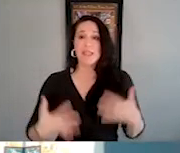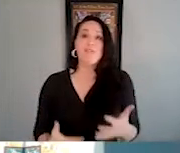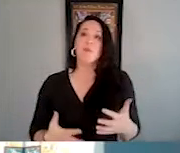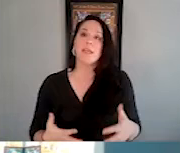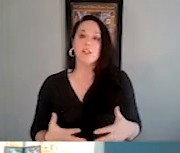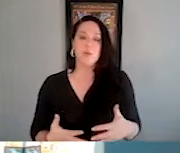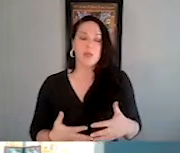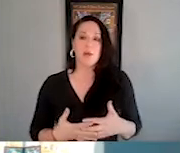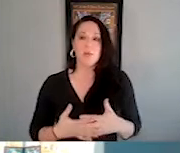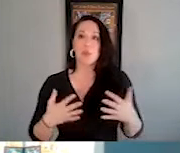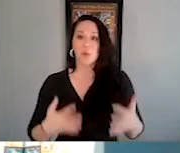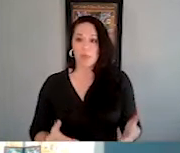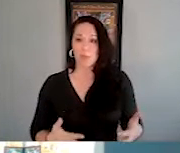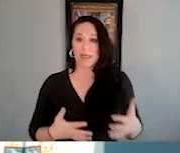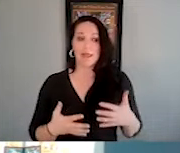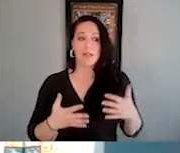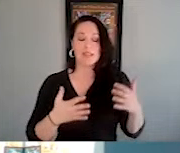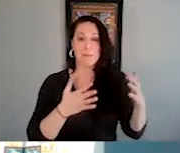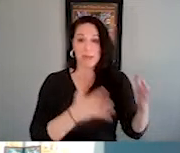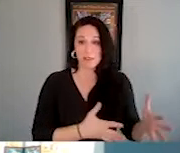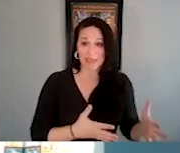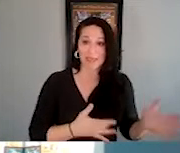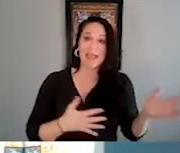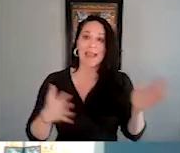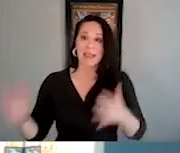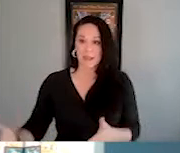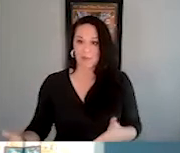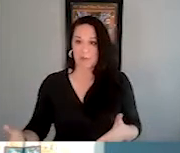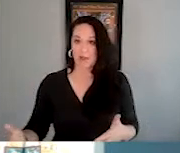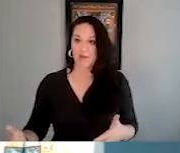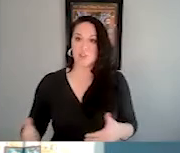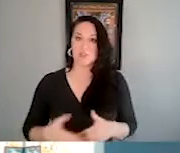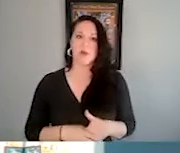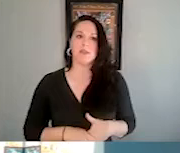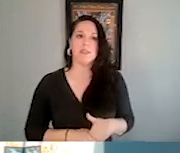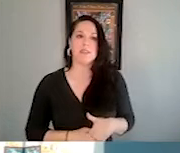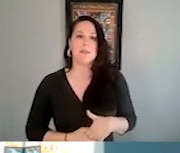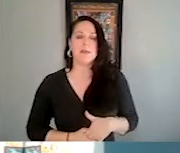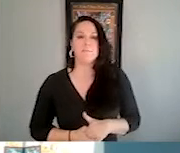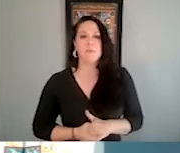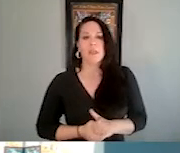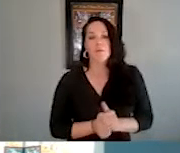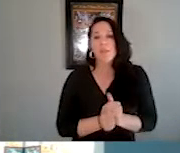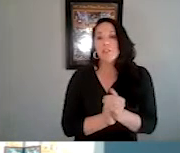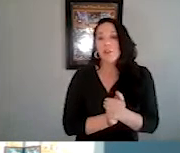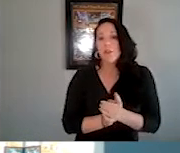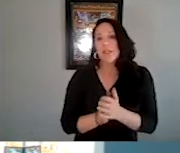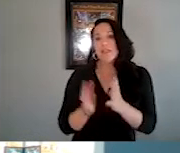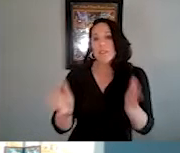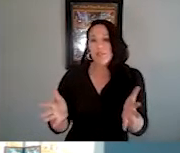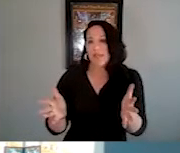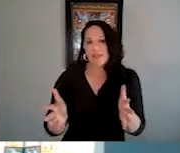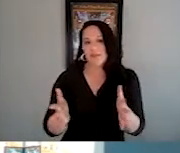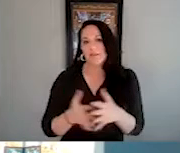peers, the information we got was incredible and allowed us to have better data and come up with better interventions and policies. Make sure